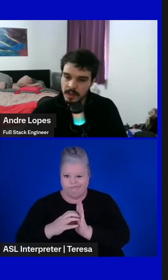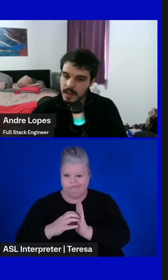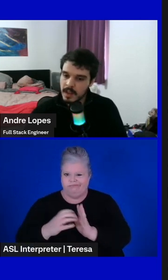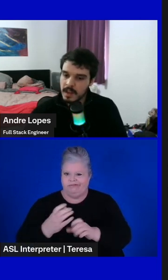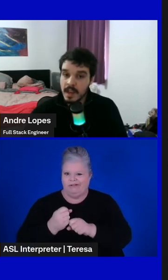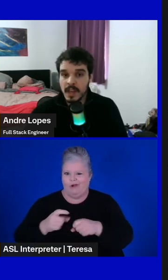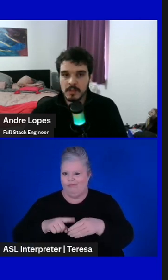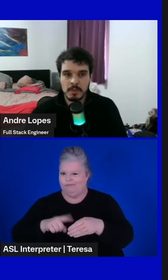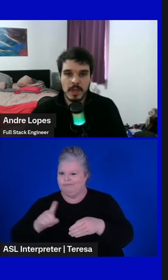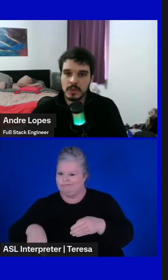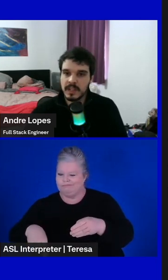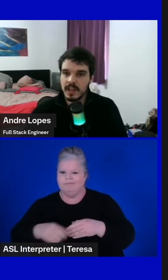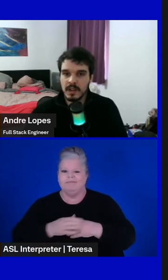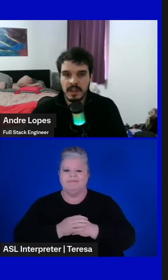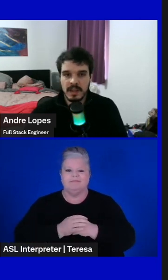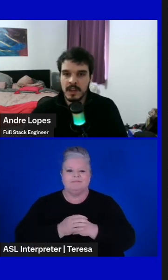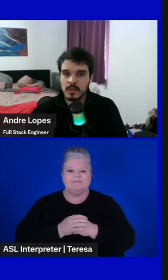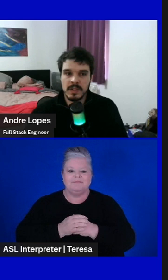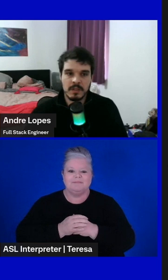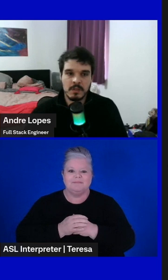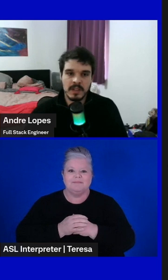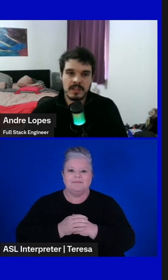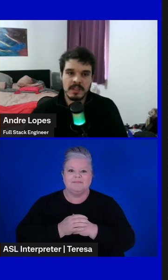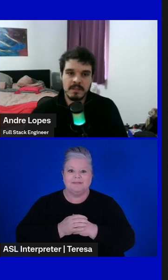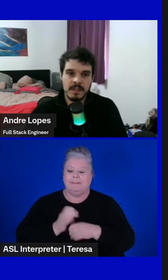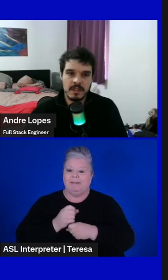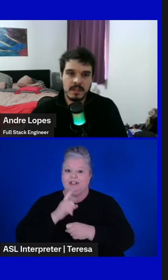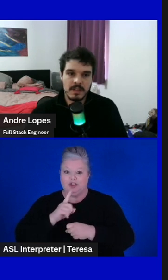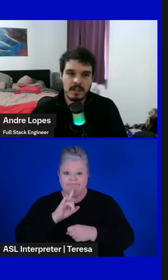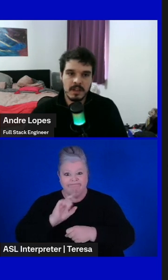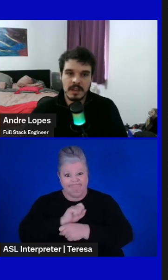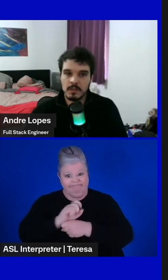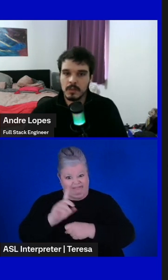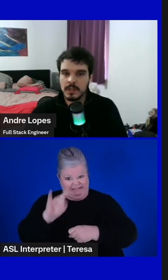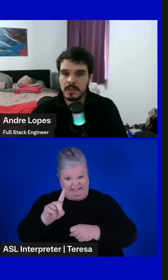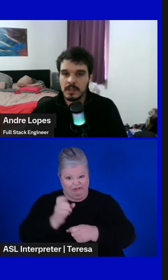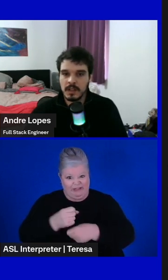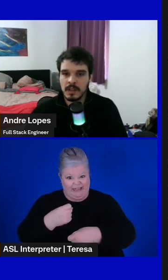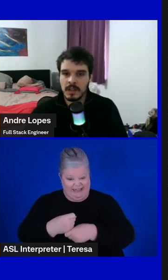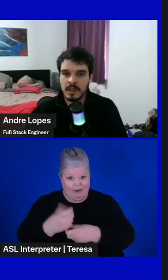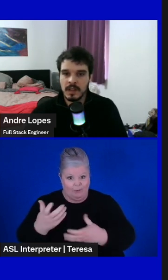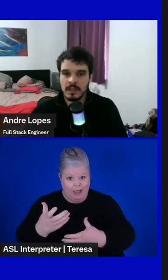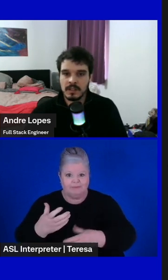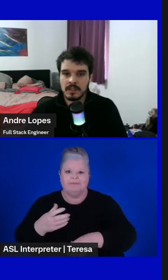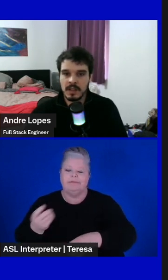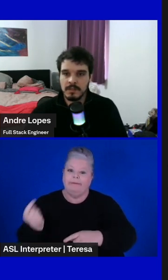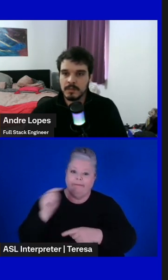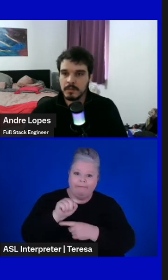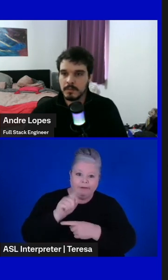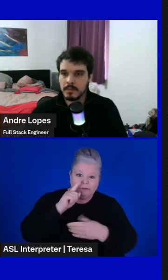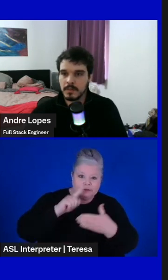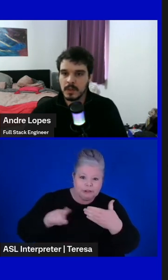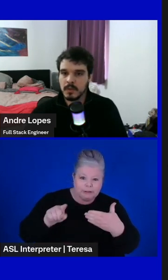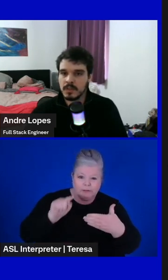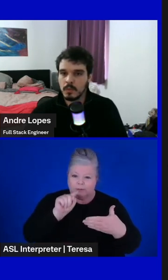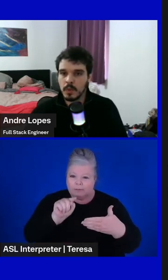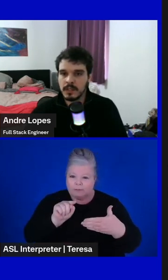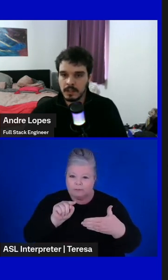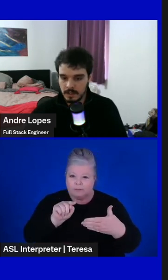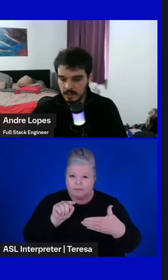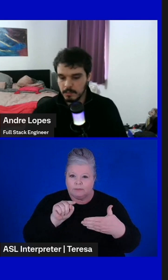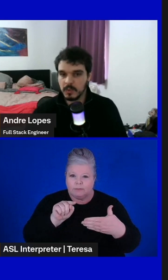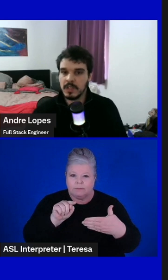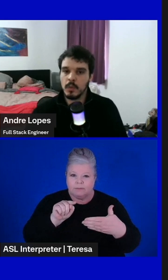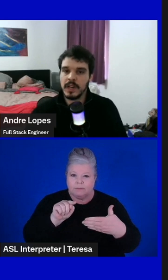response. And to make sure that I actually created something, I can go here and instead of using